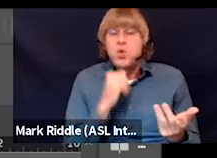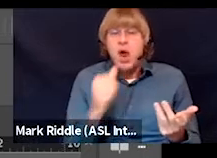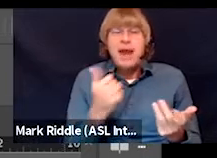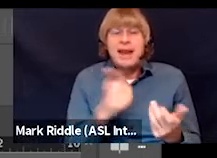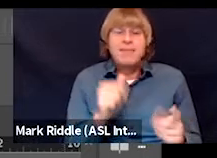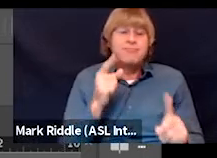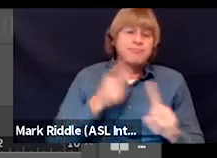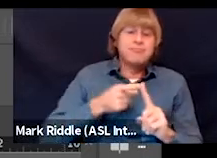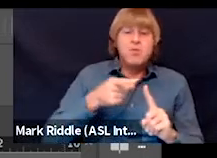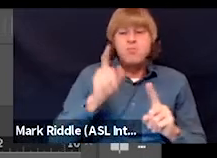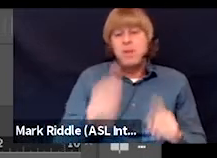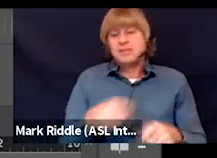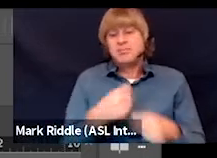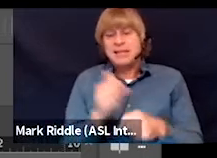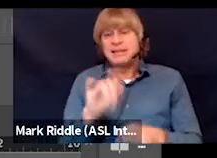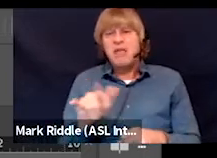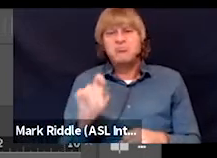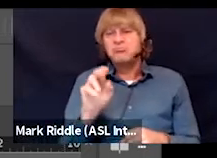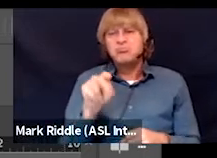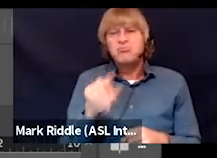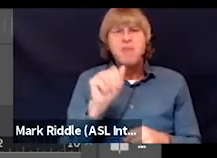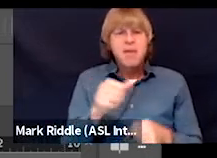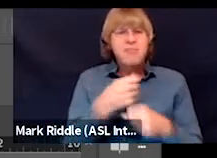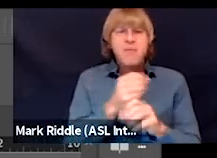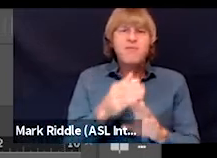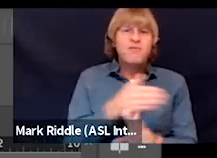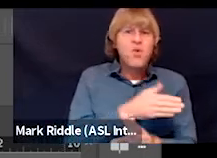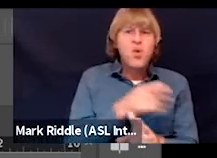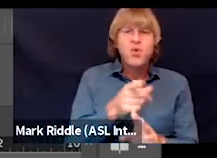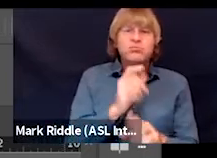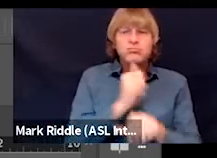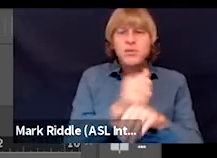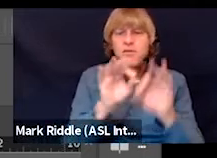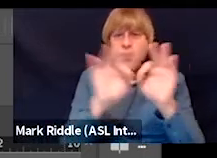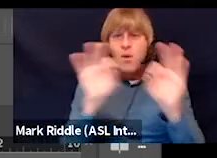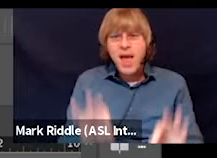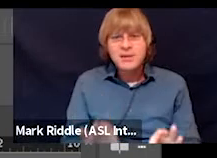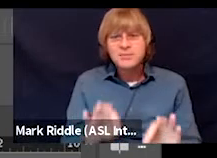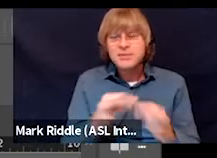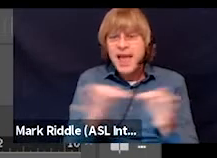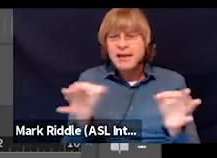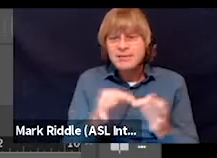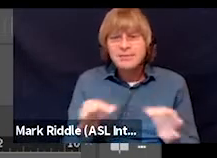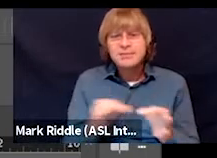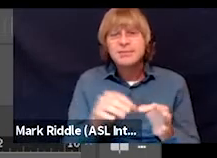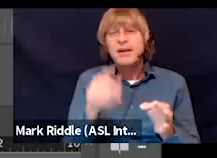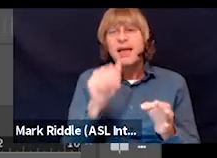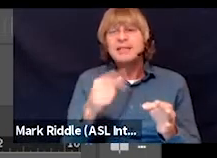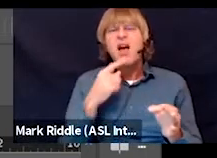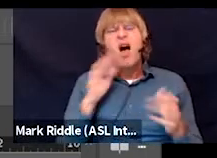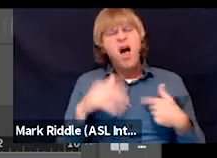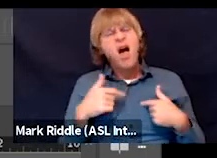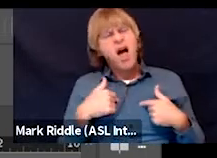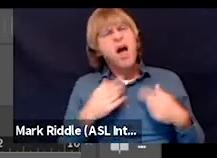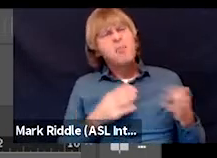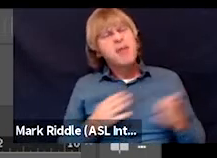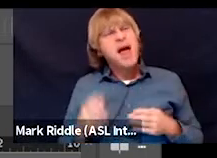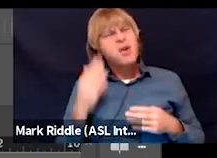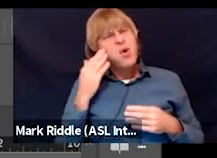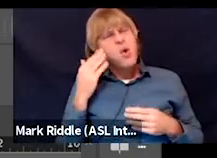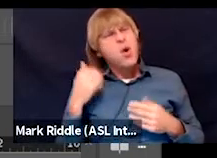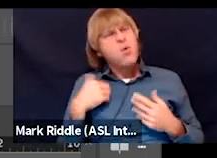should make a style. You can make it before you even start formatting your text. You can go, oh, I know I'm going to want to